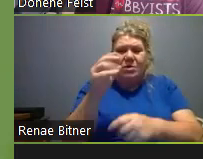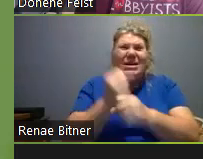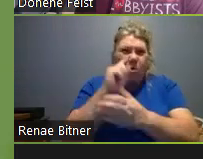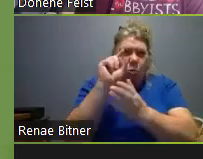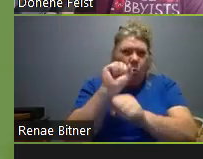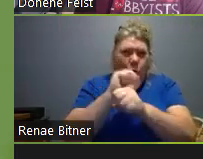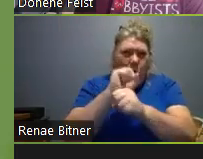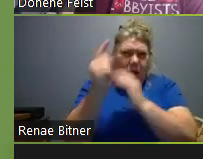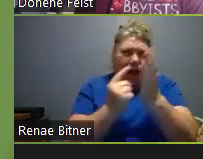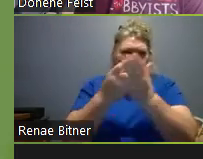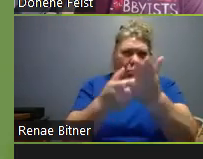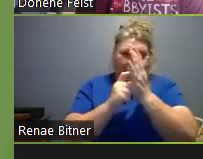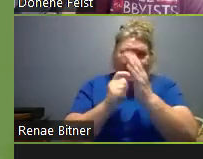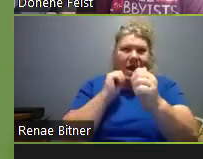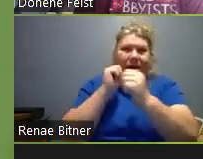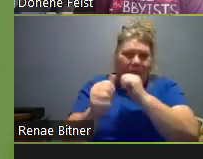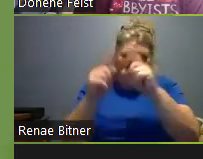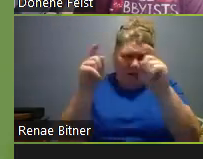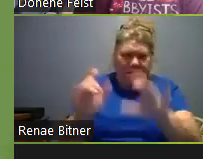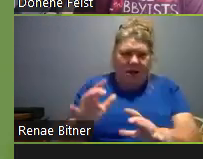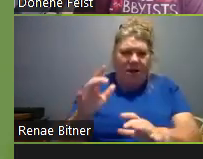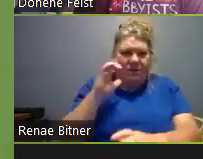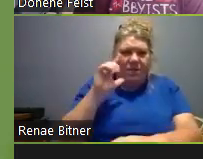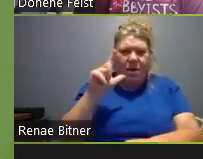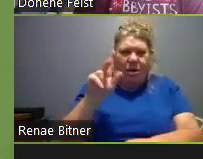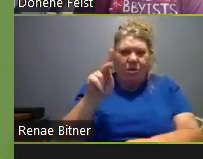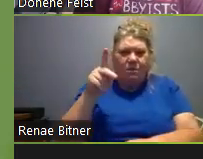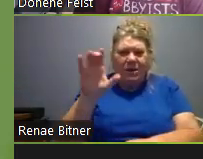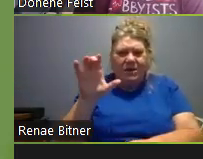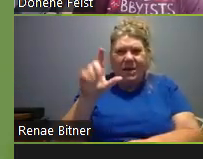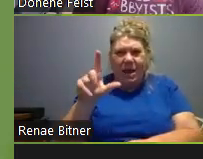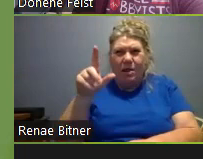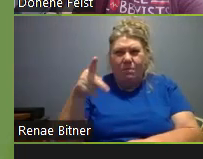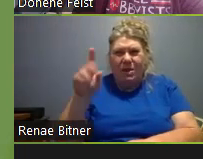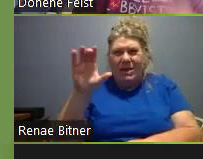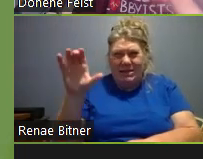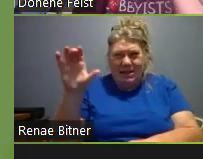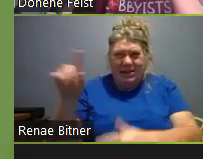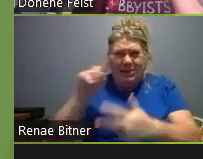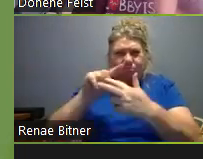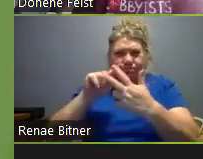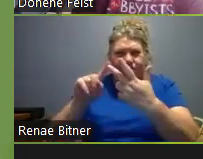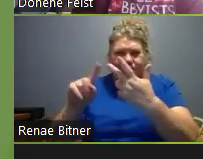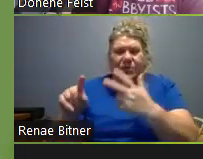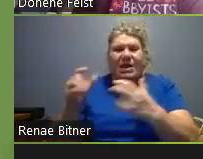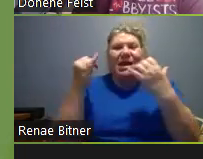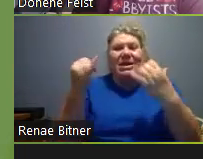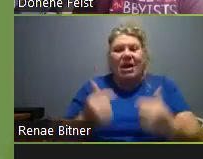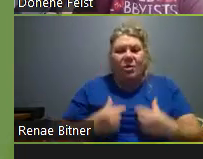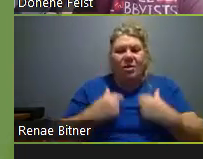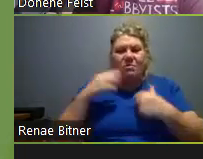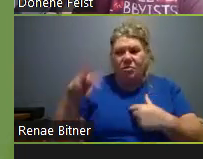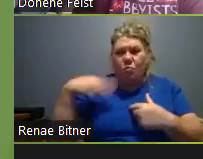done and passed his tests for LPC, LPCC, all those kind of things. And now he lives in